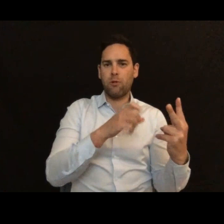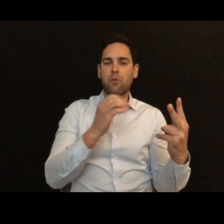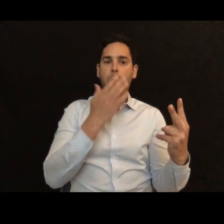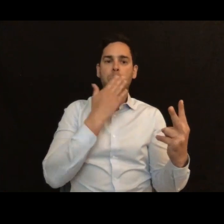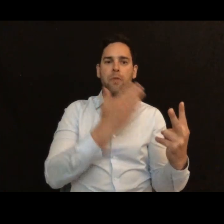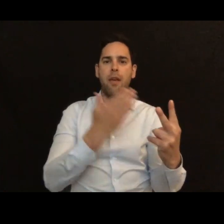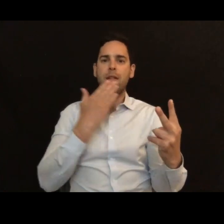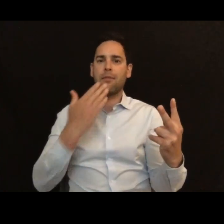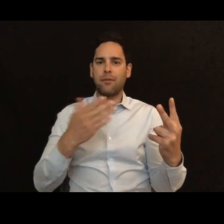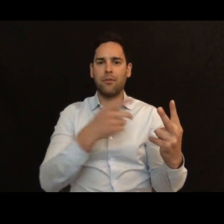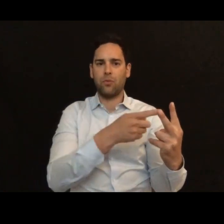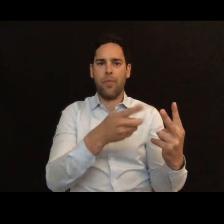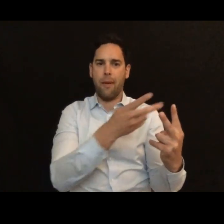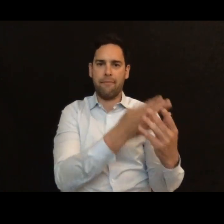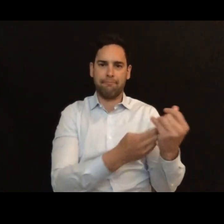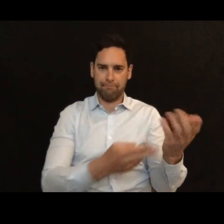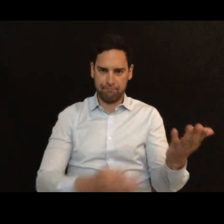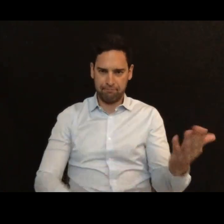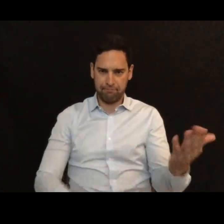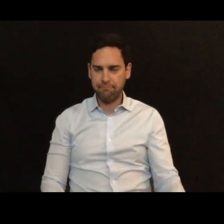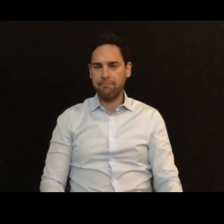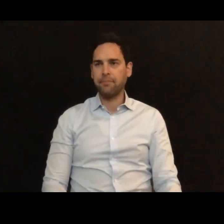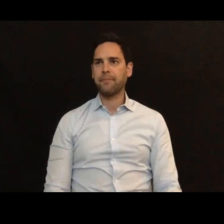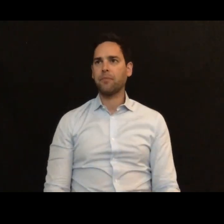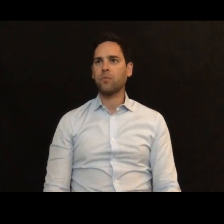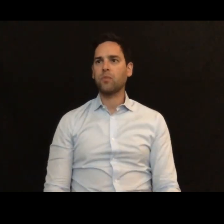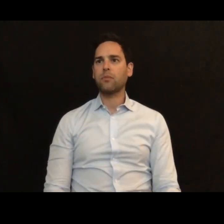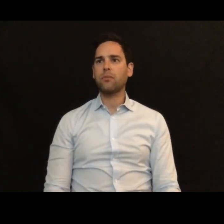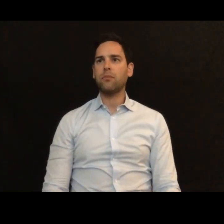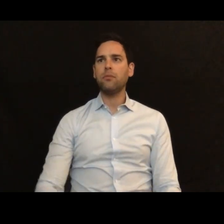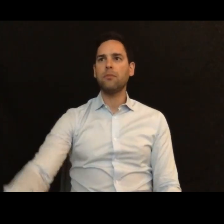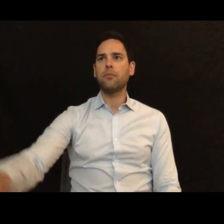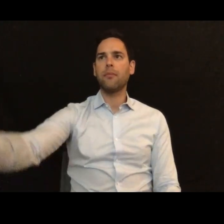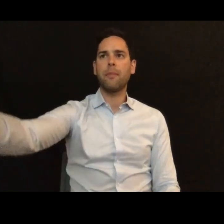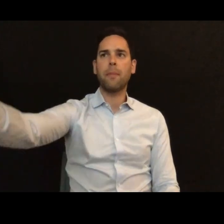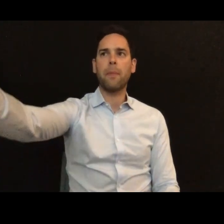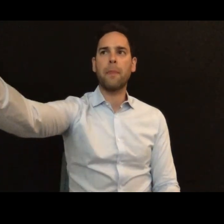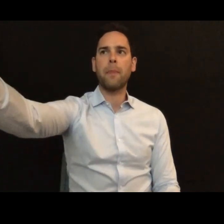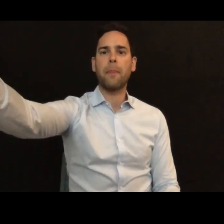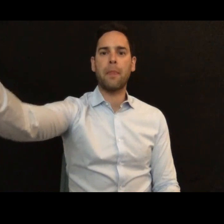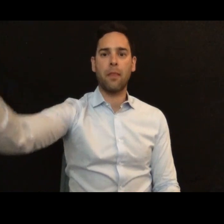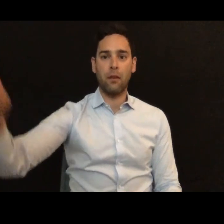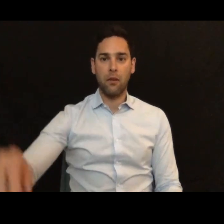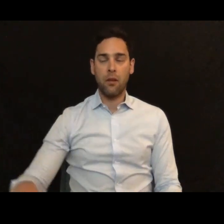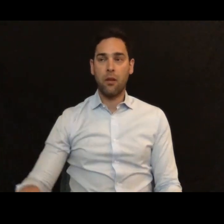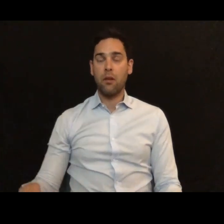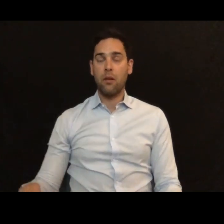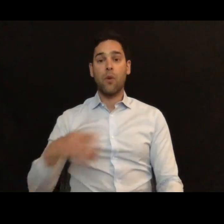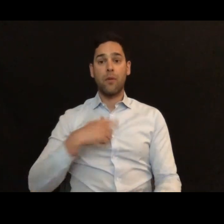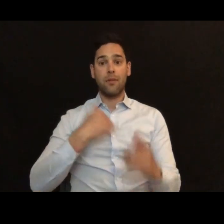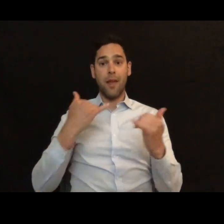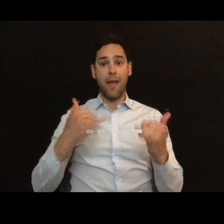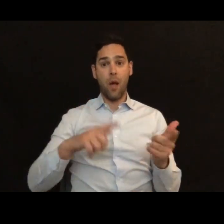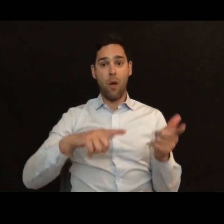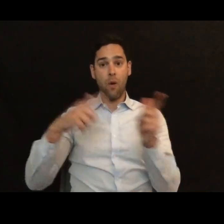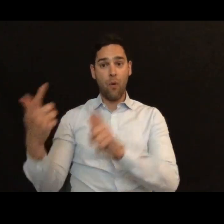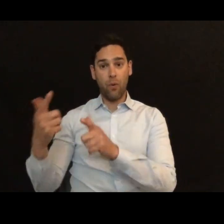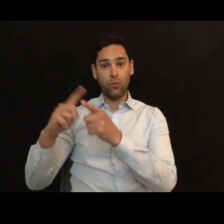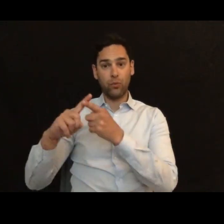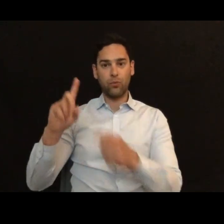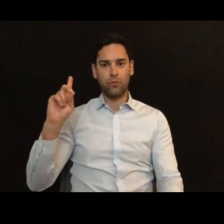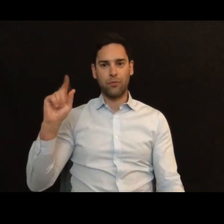to be on the webinar today. And so I'm going to turn it over to David, and he's going